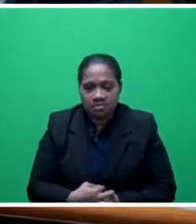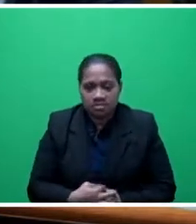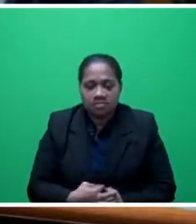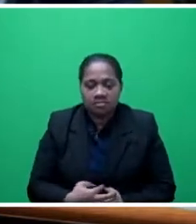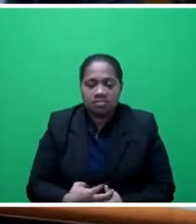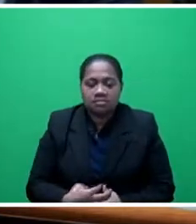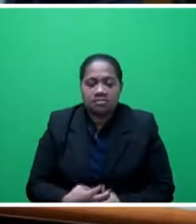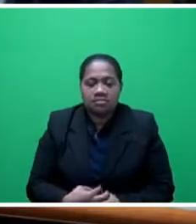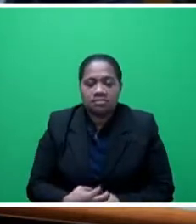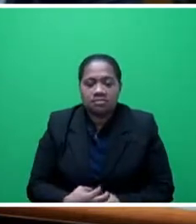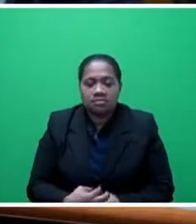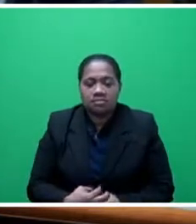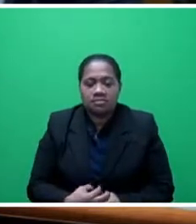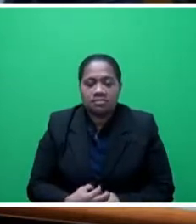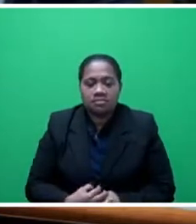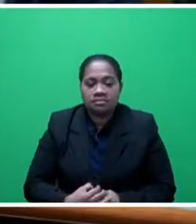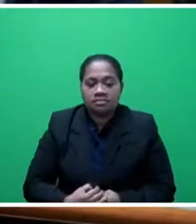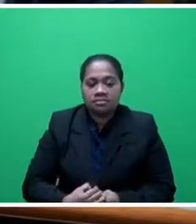Excise